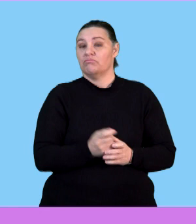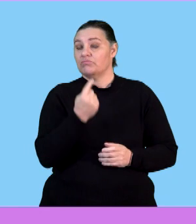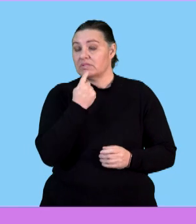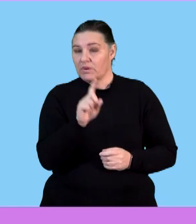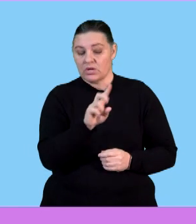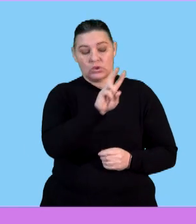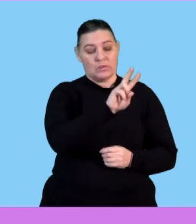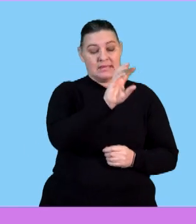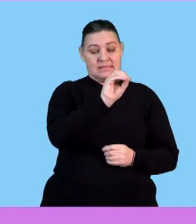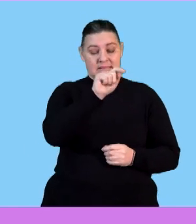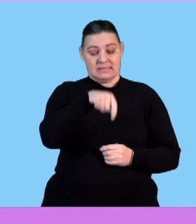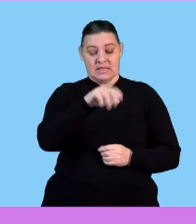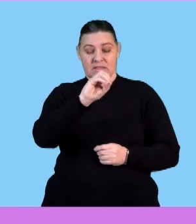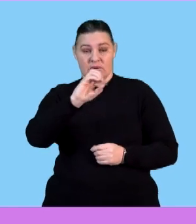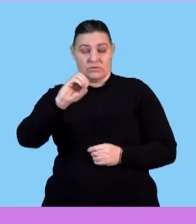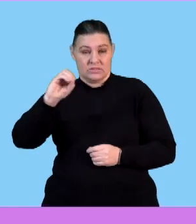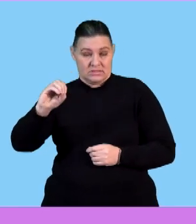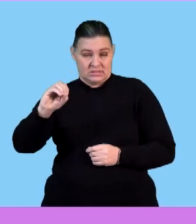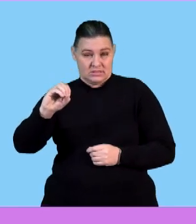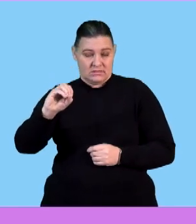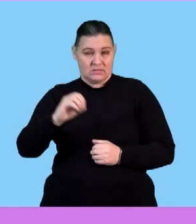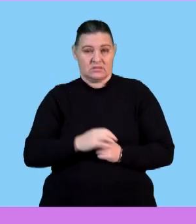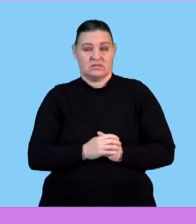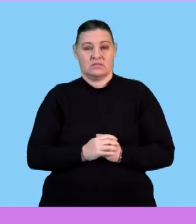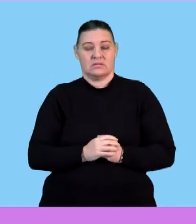we've got to say 20,000 Rand.